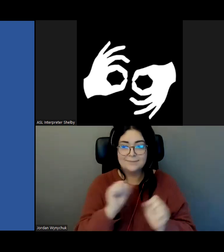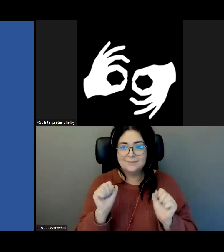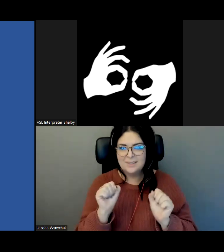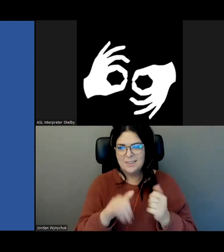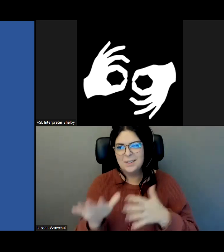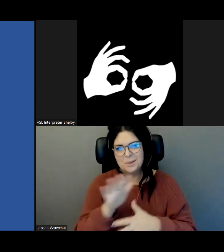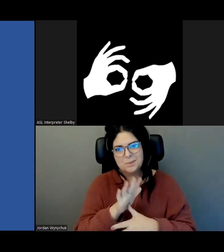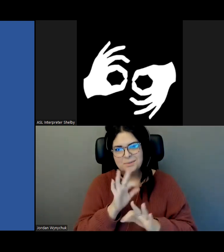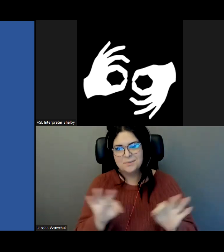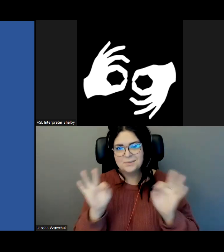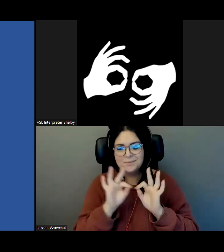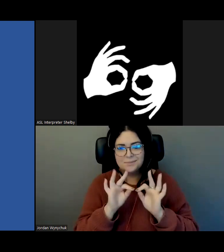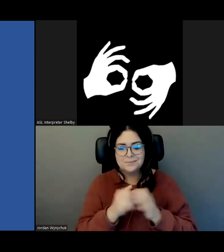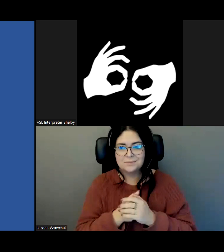some